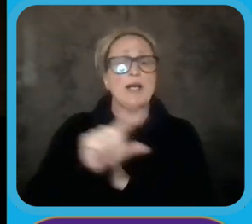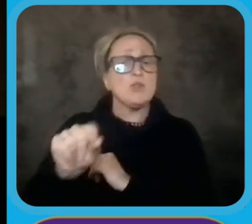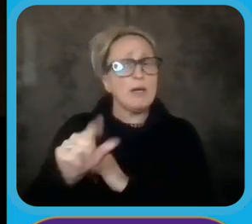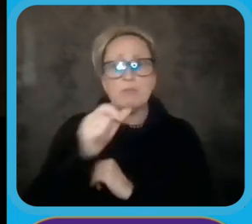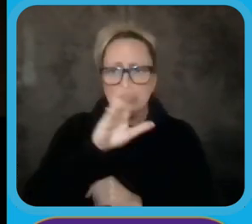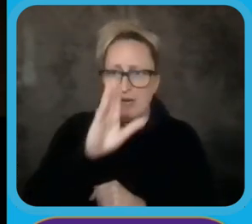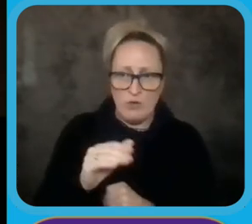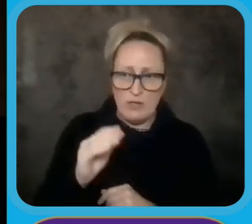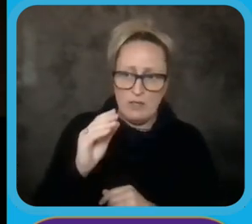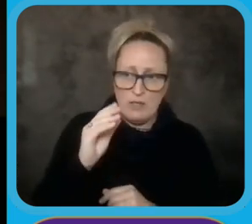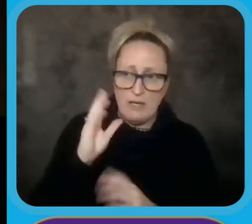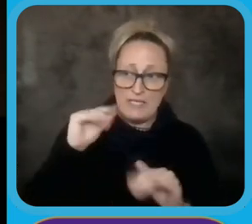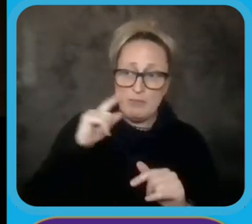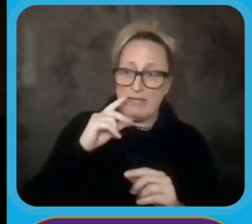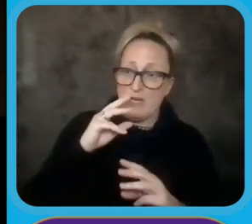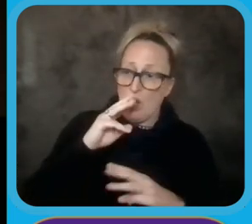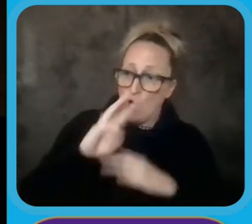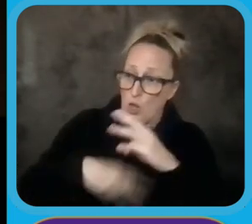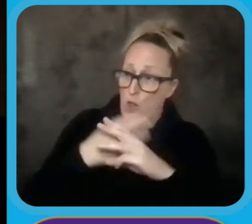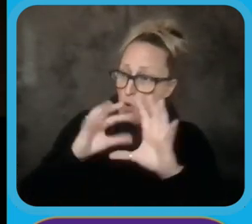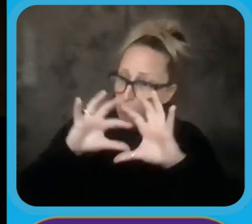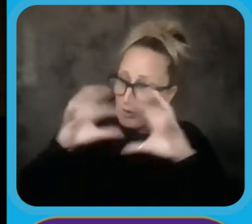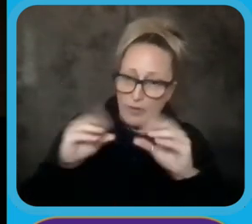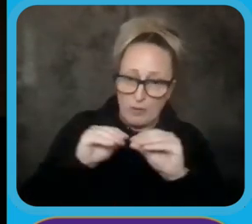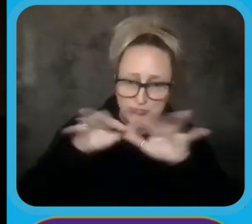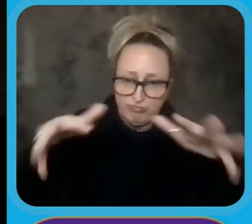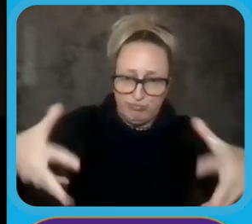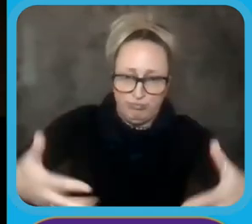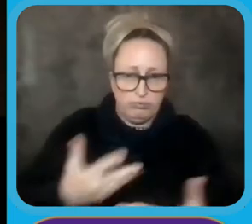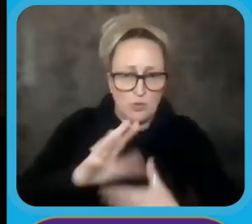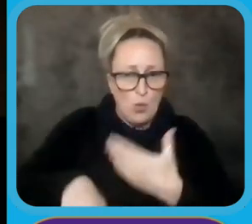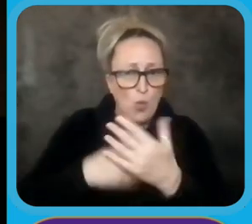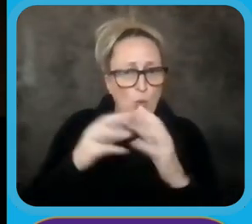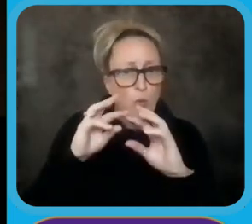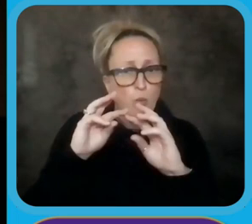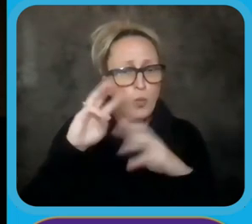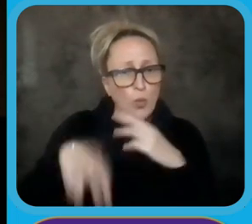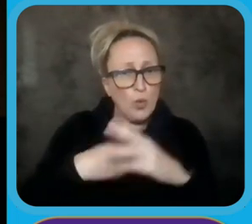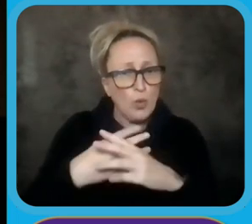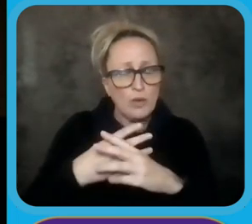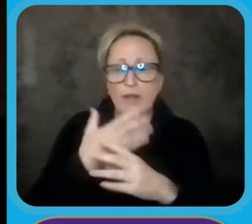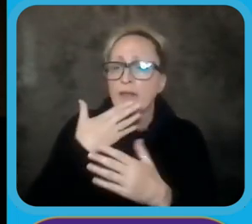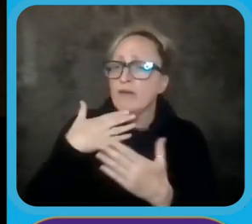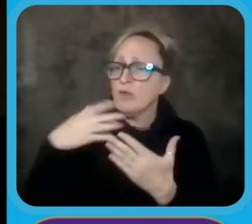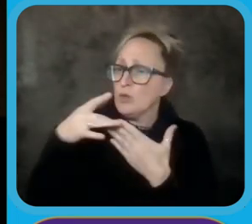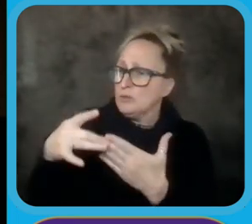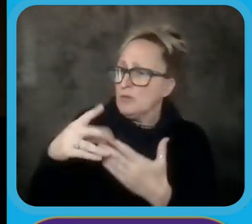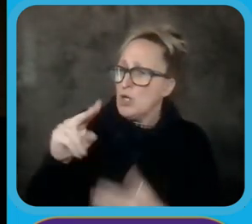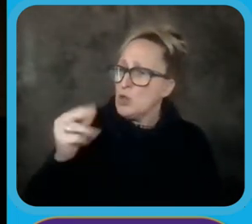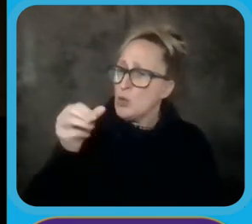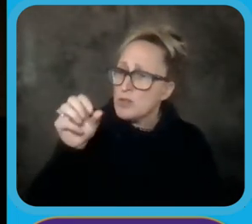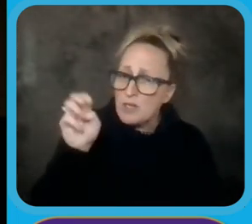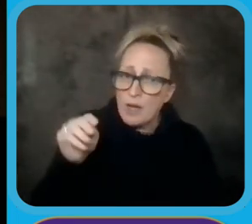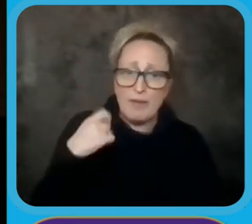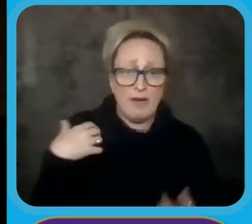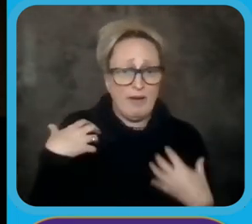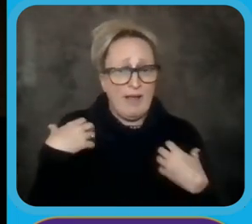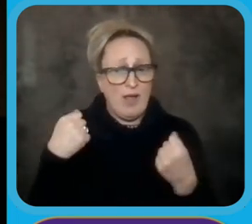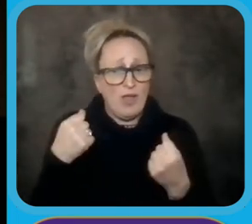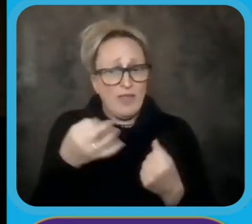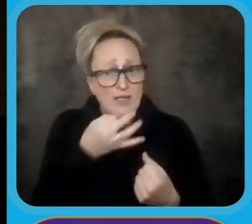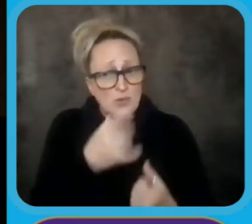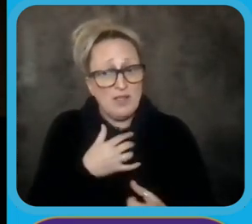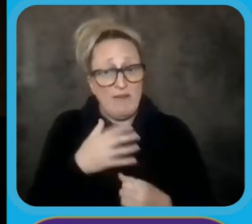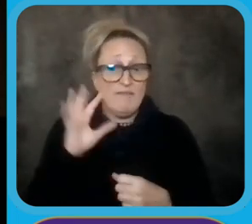expected a global pandemic that would affect the entire world. Thanks to the leadership of Governor Newsom and our health experts at the federal, state, and